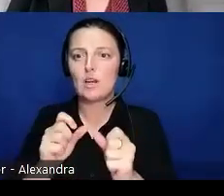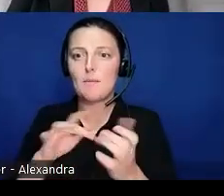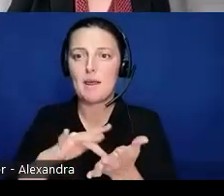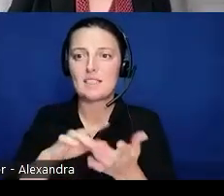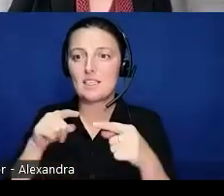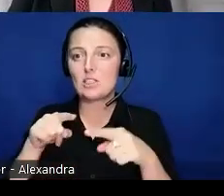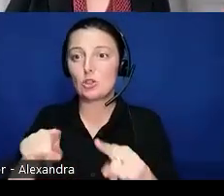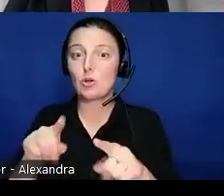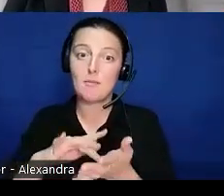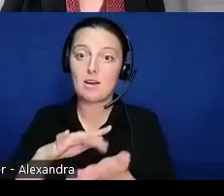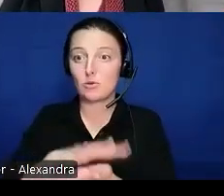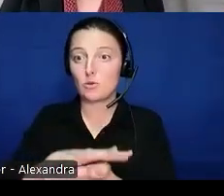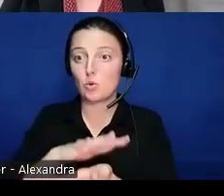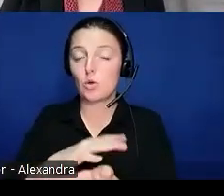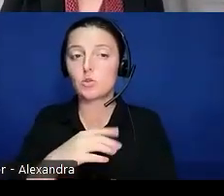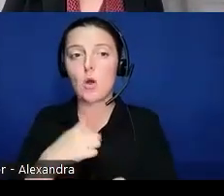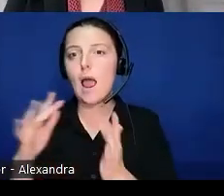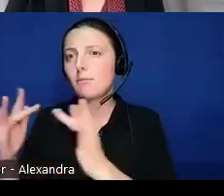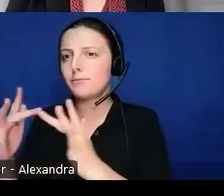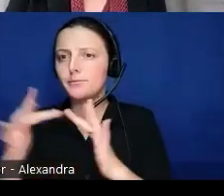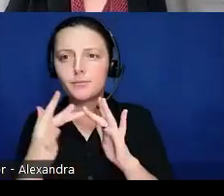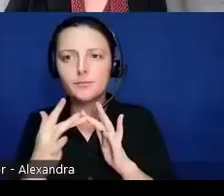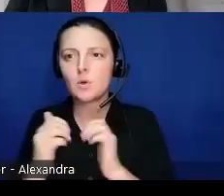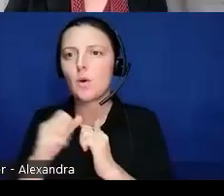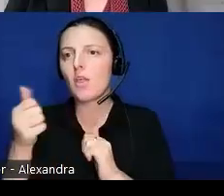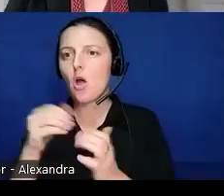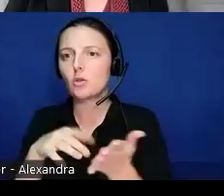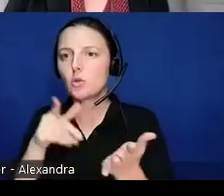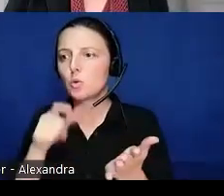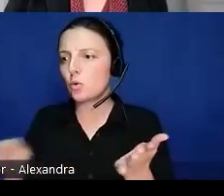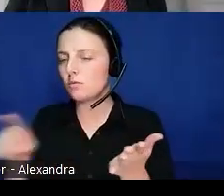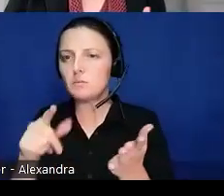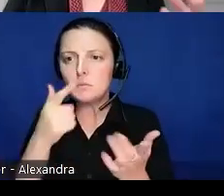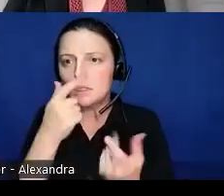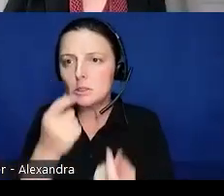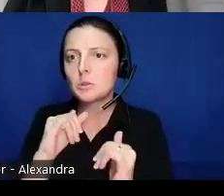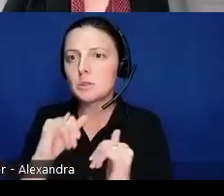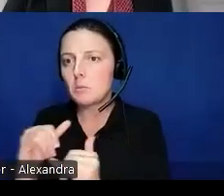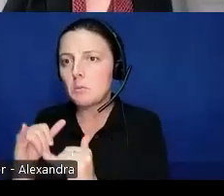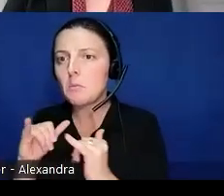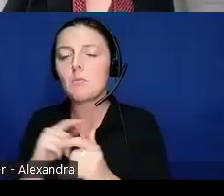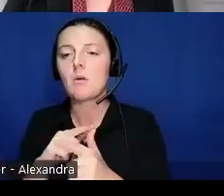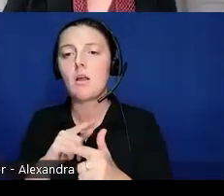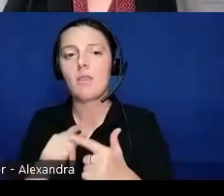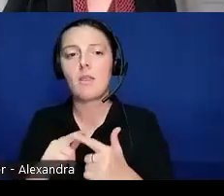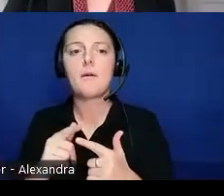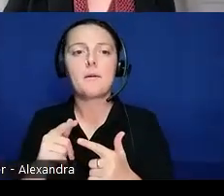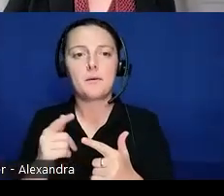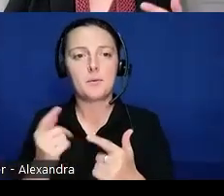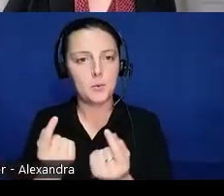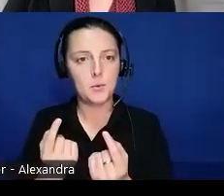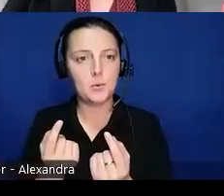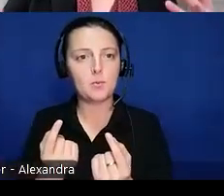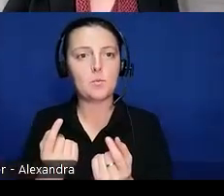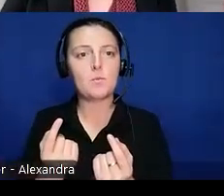And I linked up with some other students that were interested, and found what